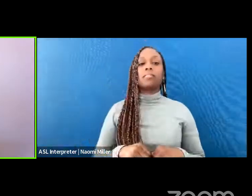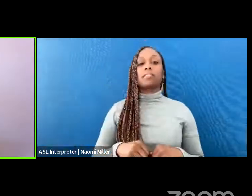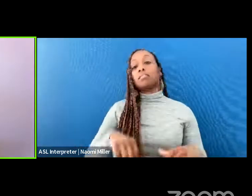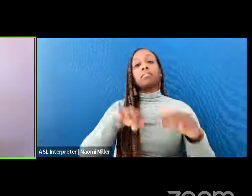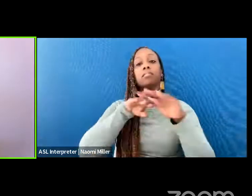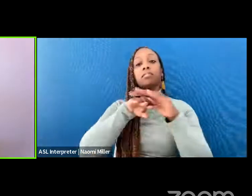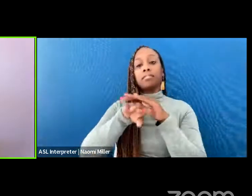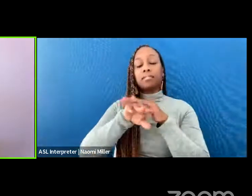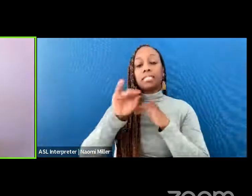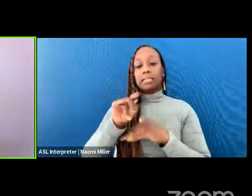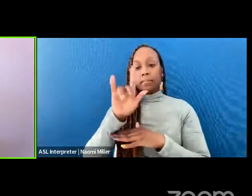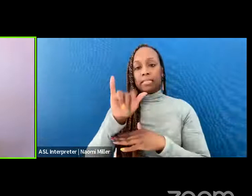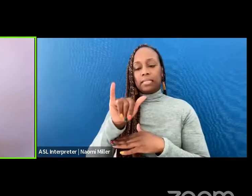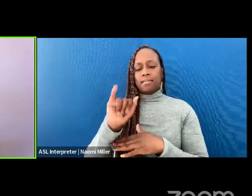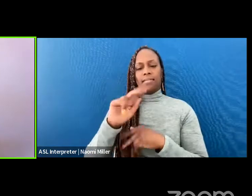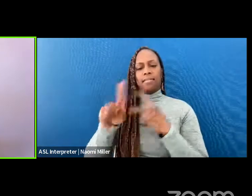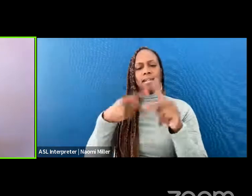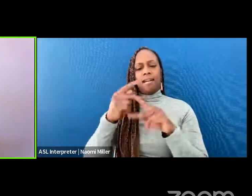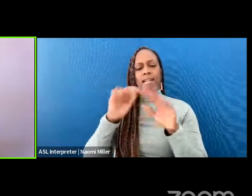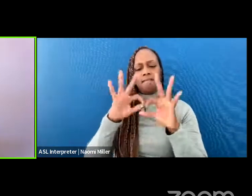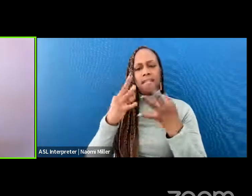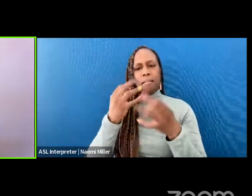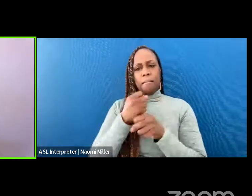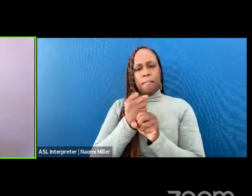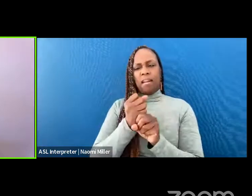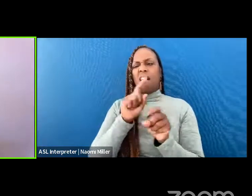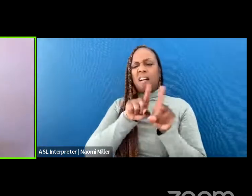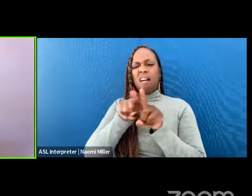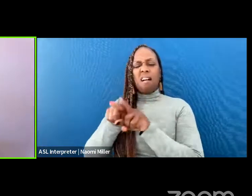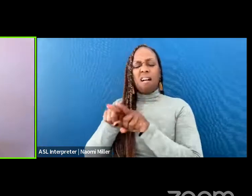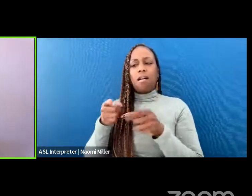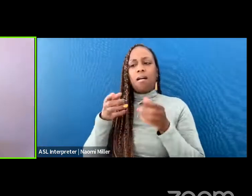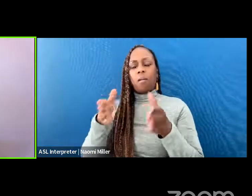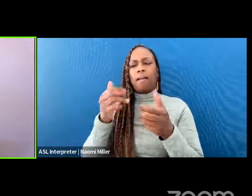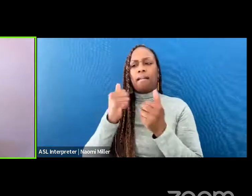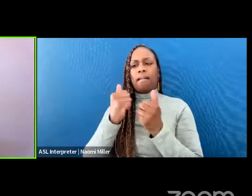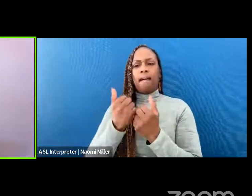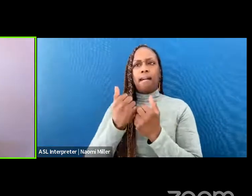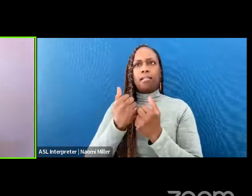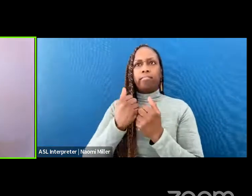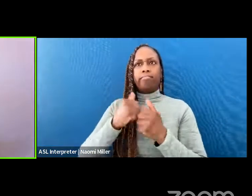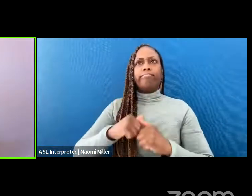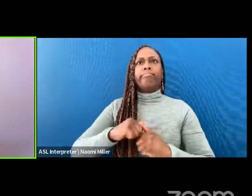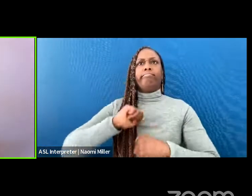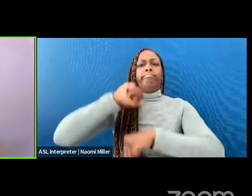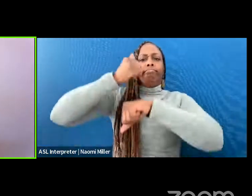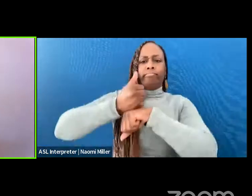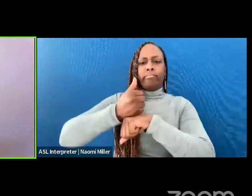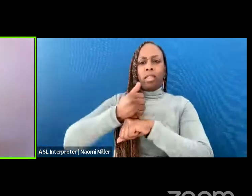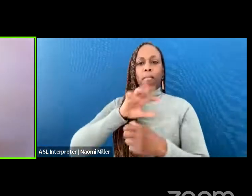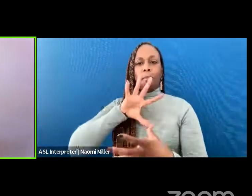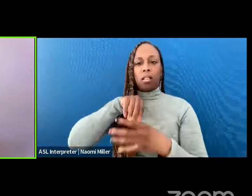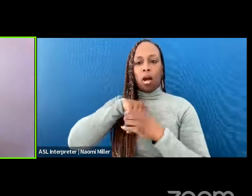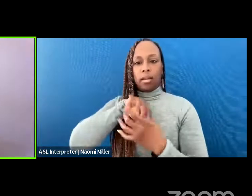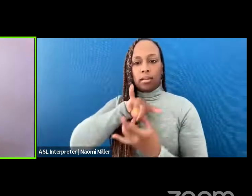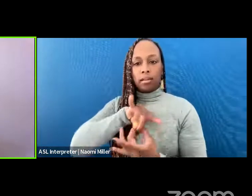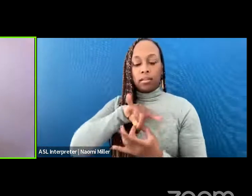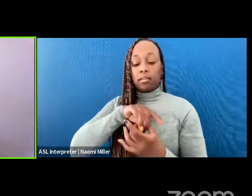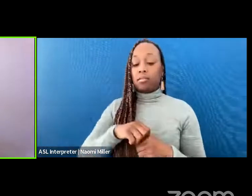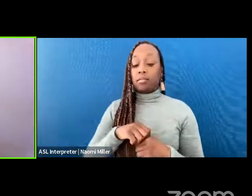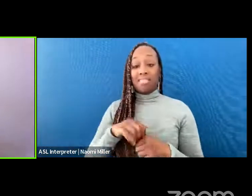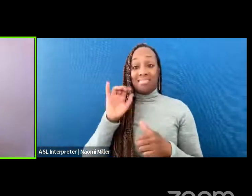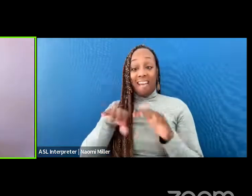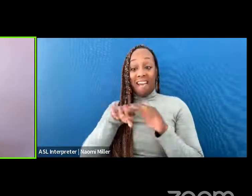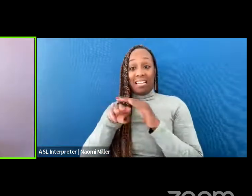is a kind of family making and a way of building belonging. Access intimacy is both